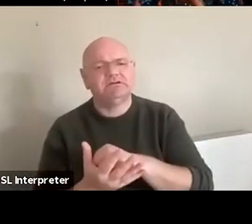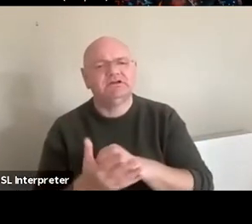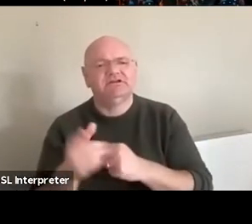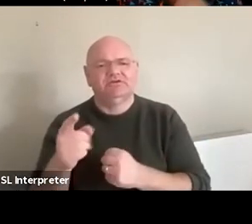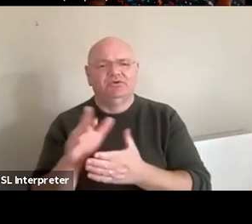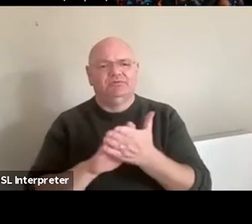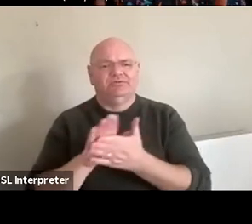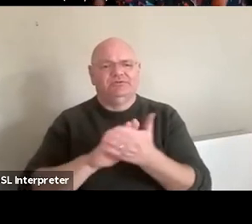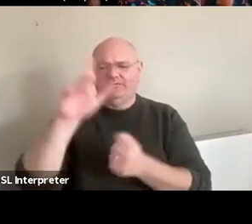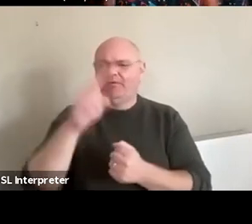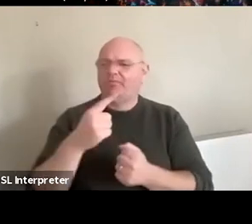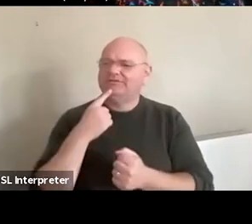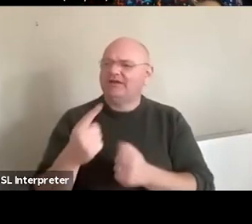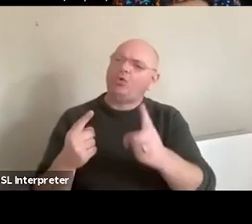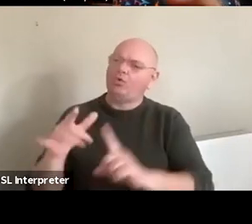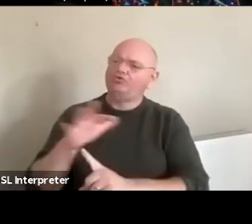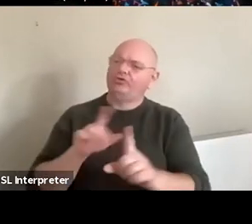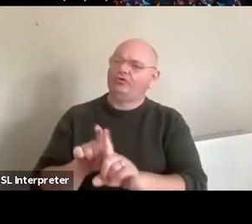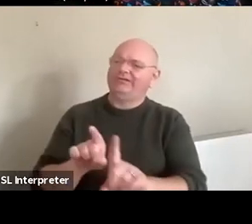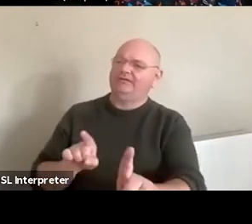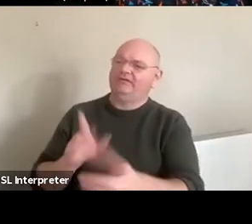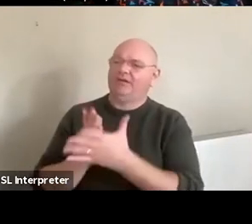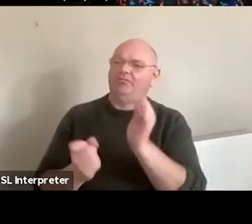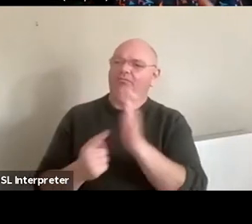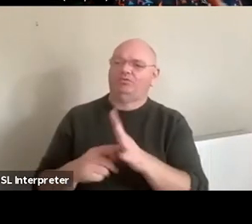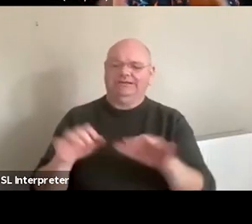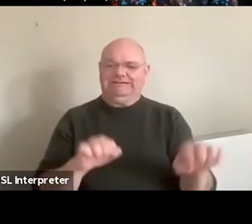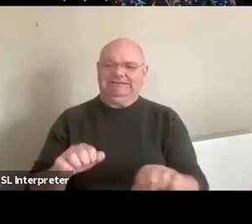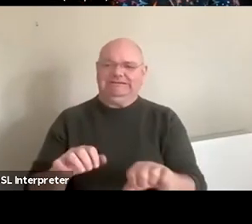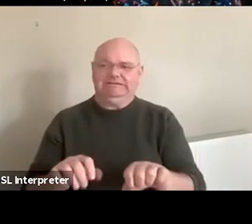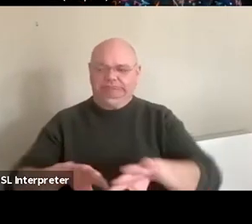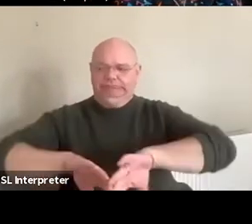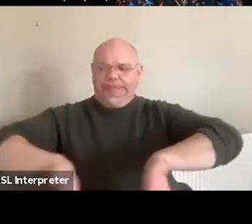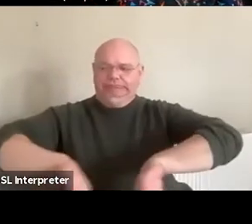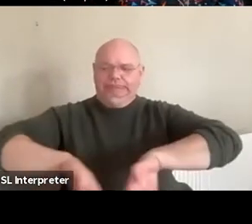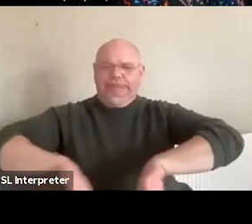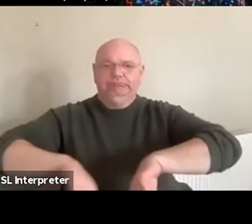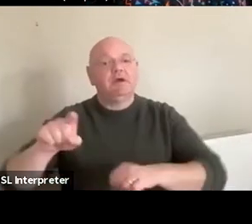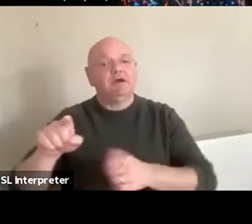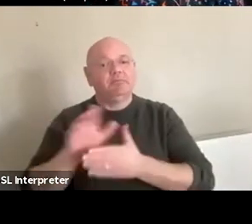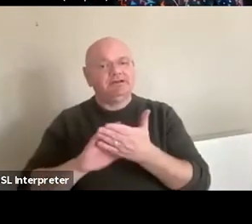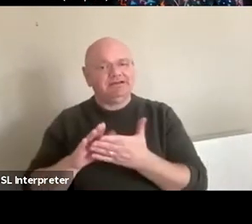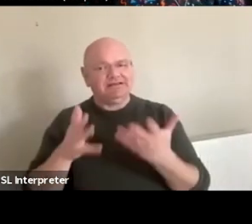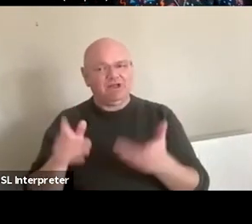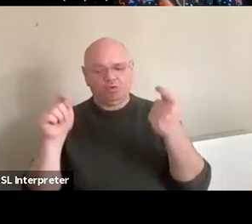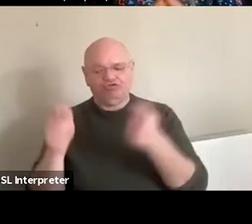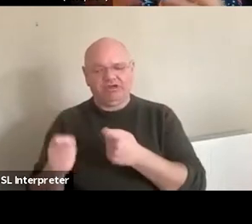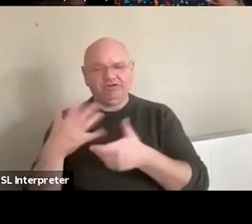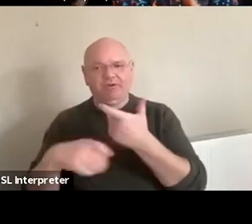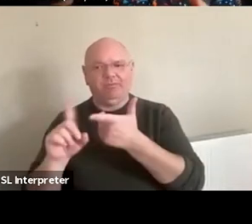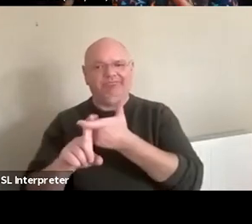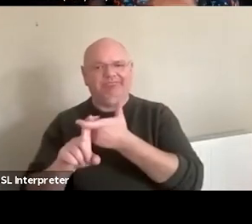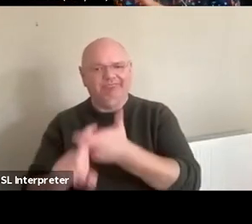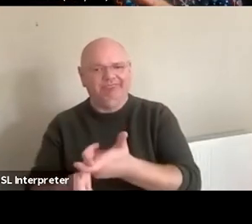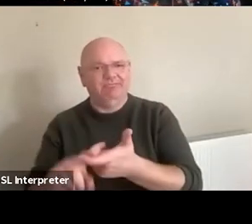was to do with upholding social distancing. But we have seen changes being made that have also become more permanent and have made it more difficult for people to